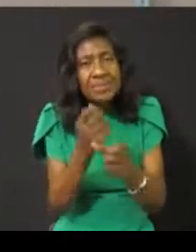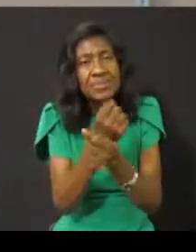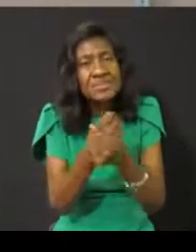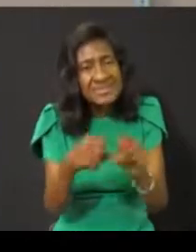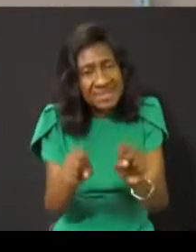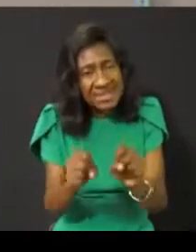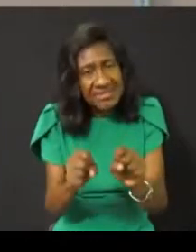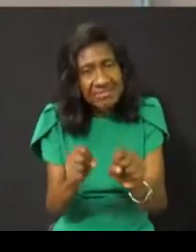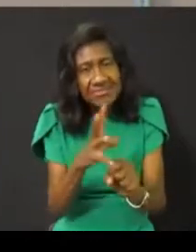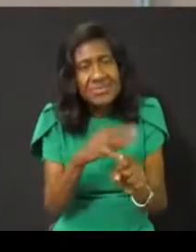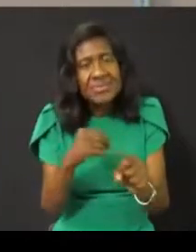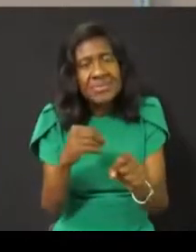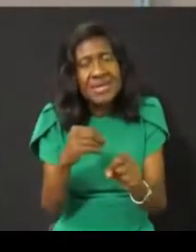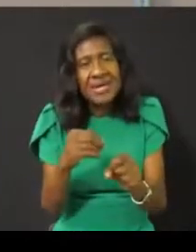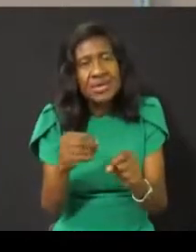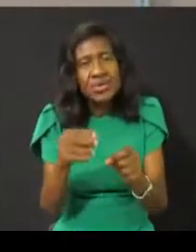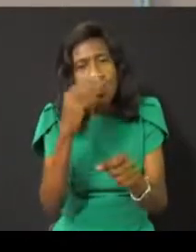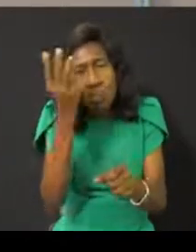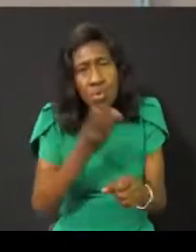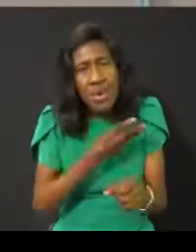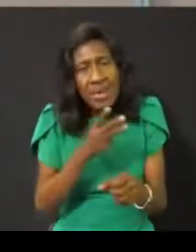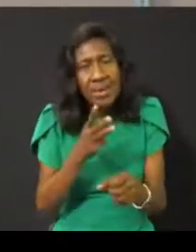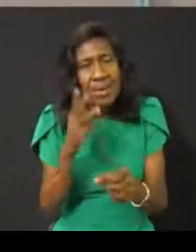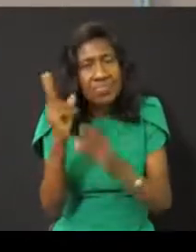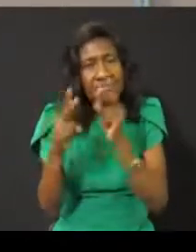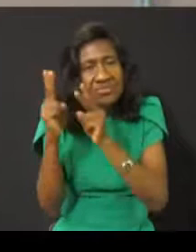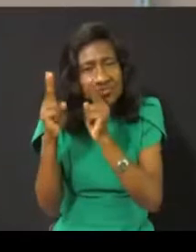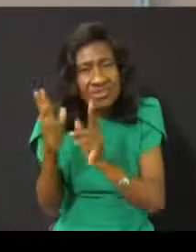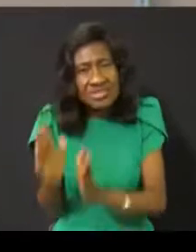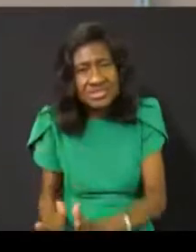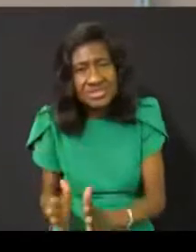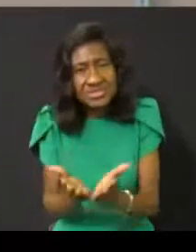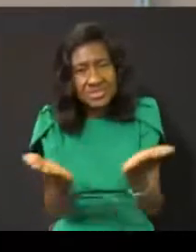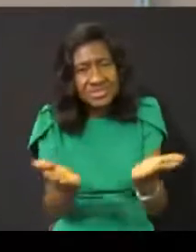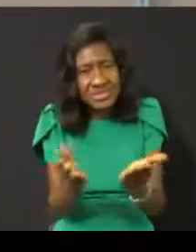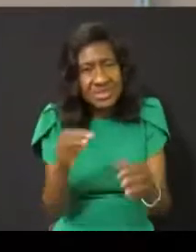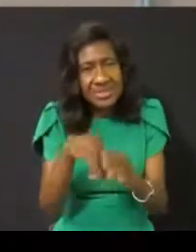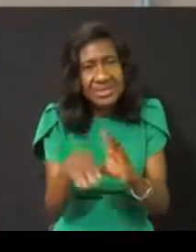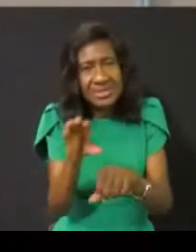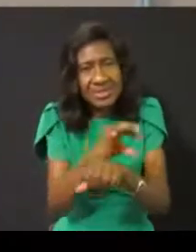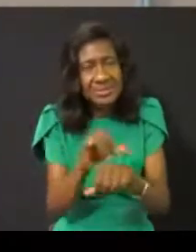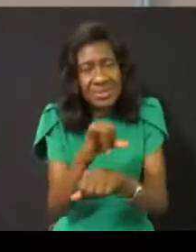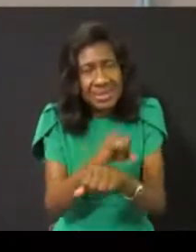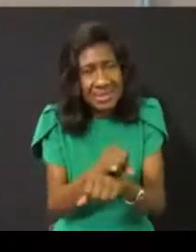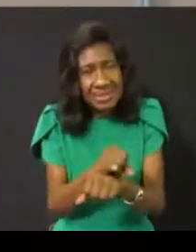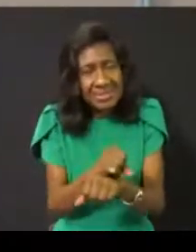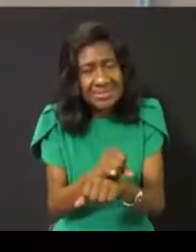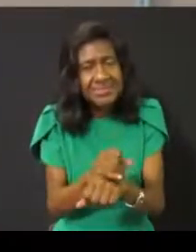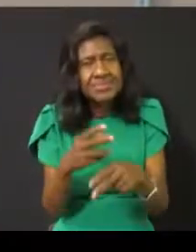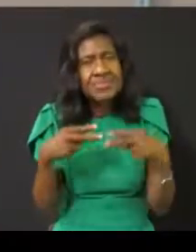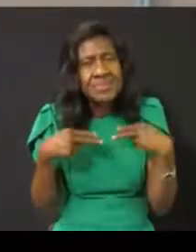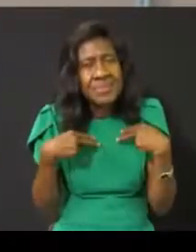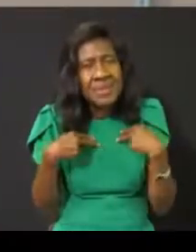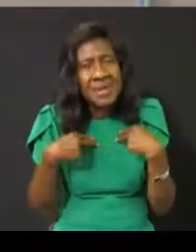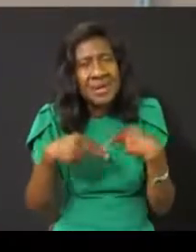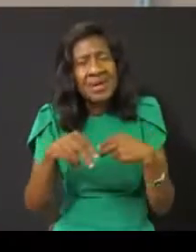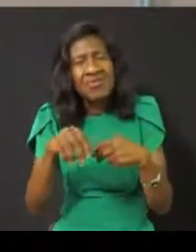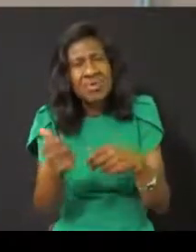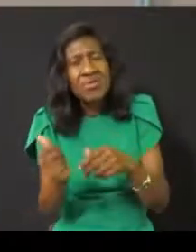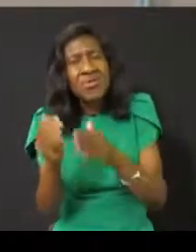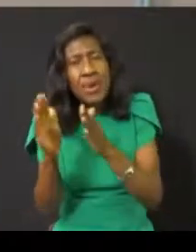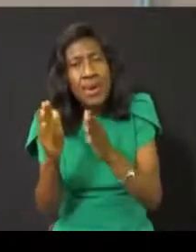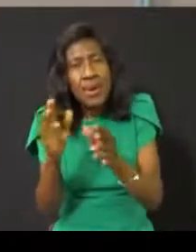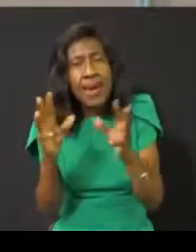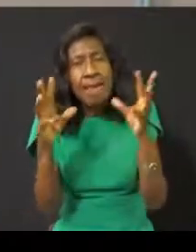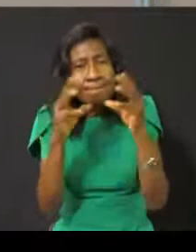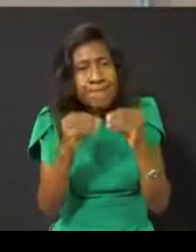destination. Earlier this week, the Department of Tourism hosted focus groups, and further meetings are planned with the industry stakeholders